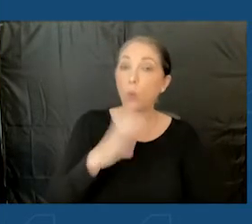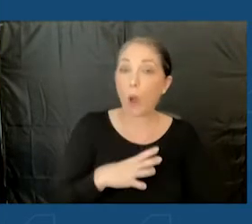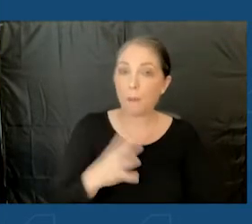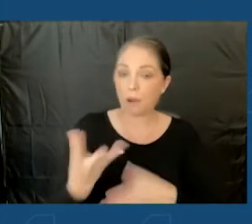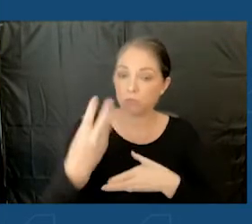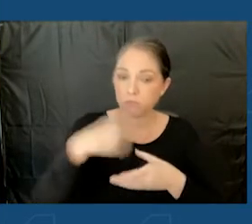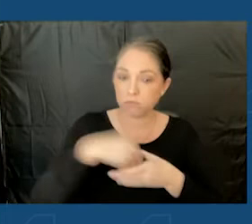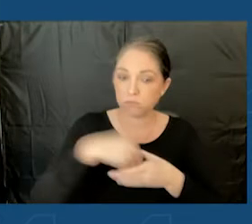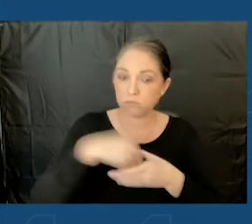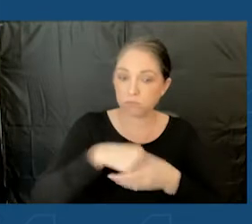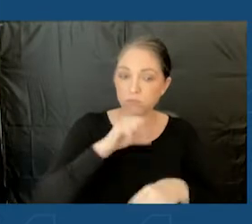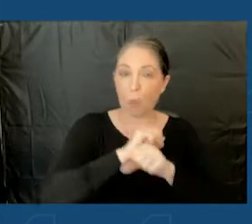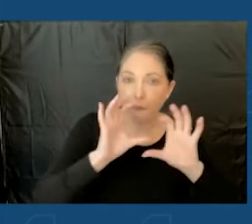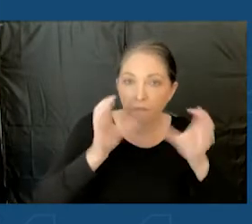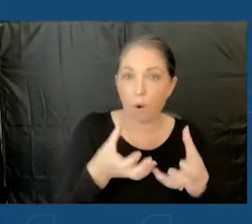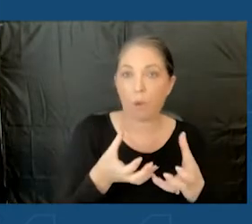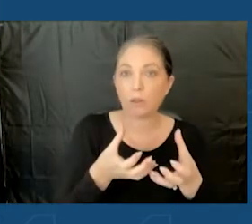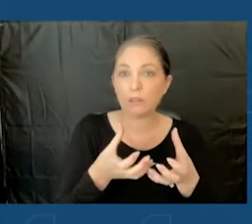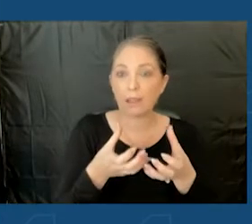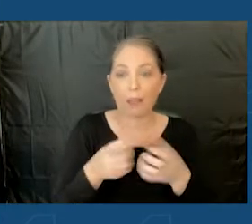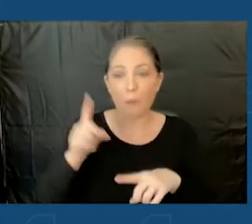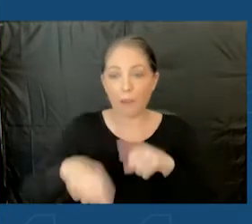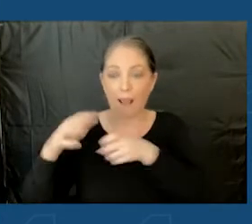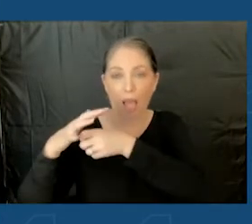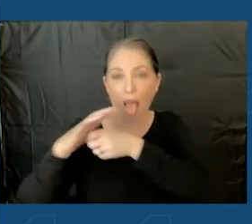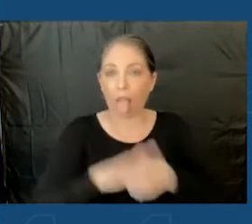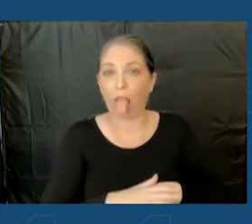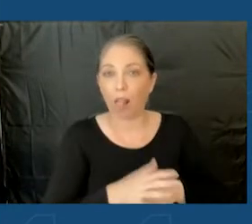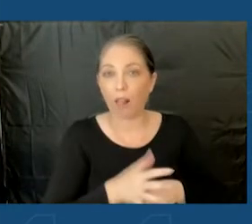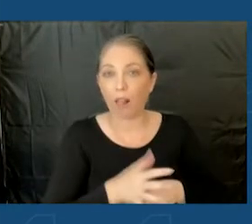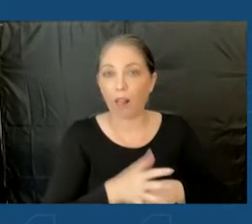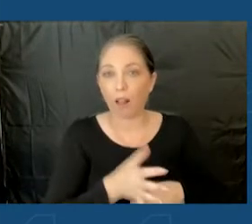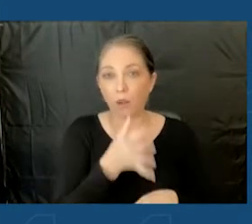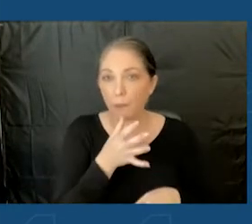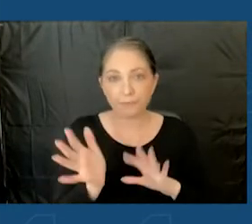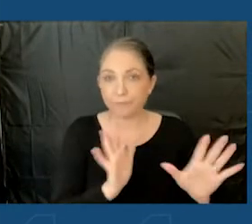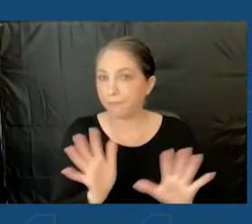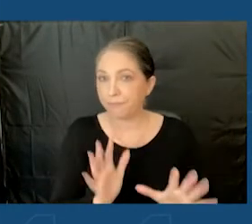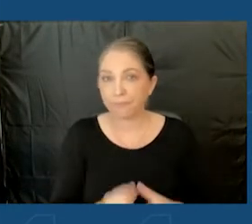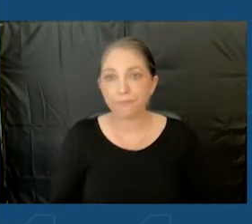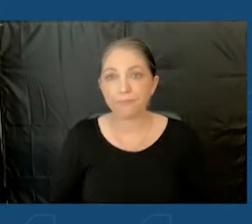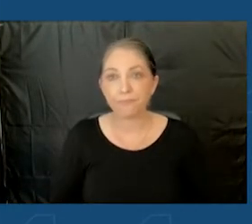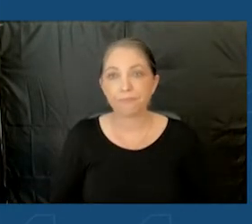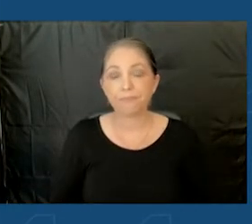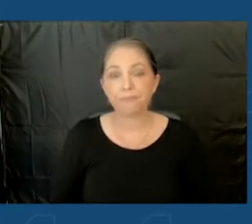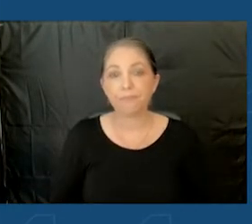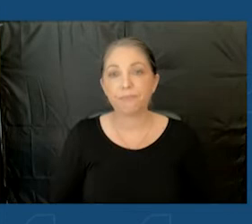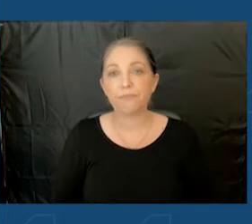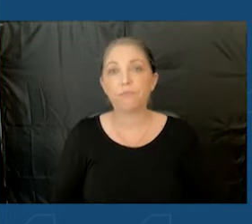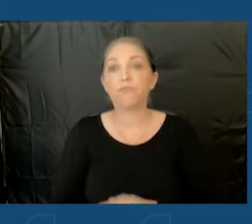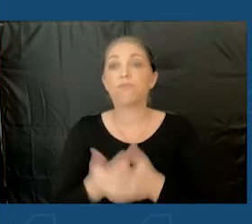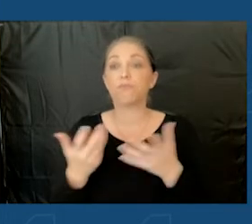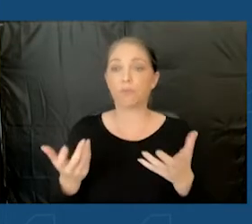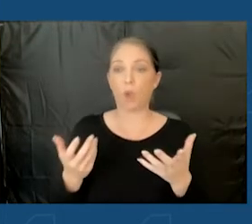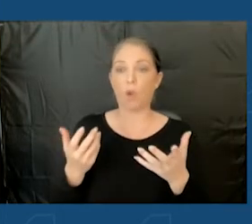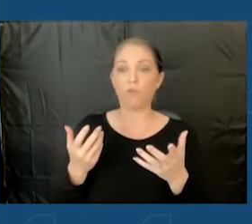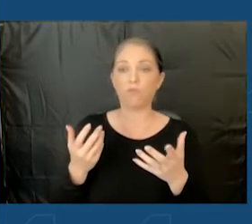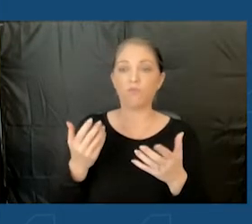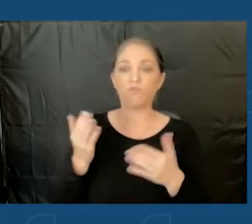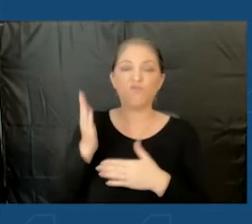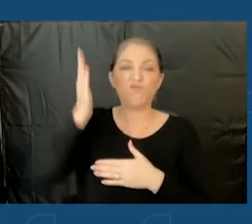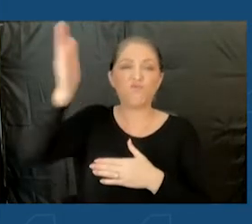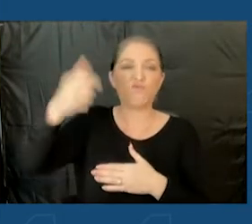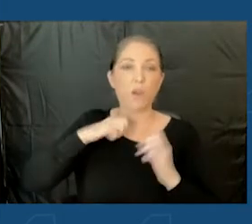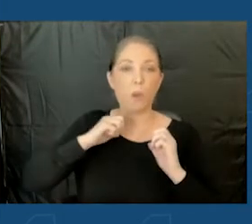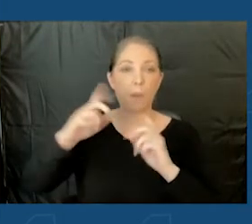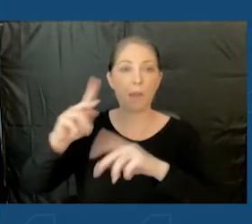that we can no longer have suppressed, because that's what's been happening. So I was able to get back to work eventually. Obviously, I'm working